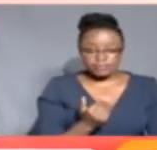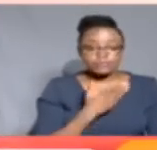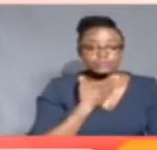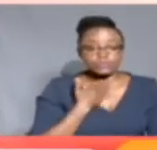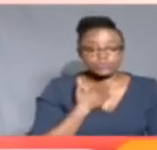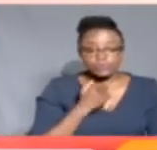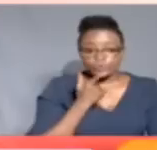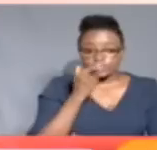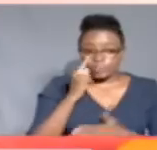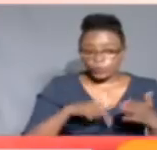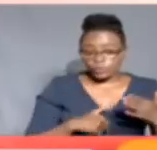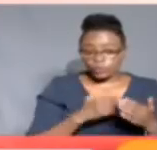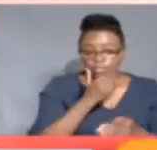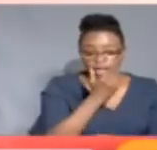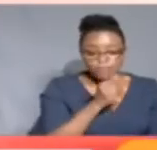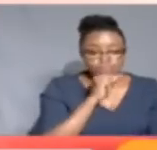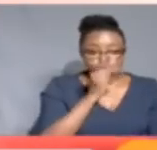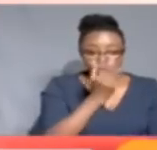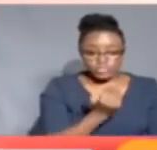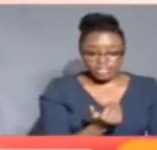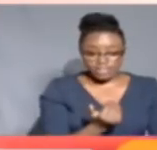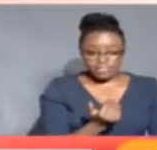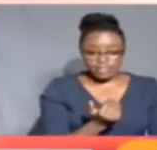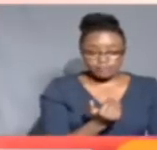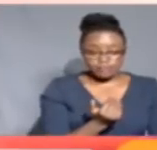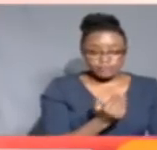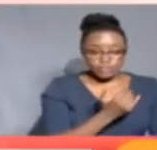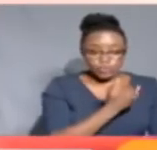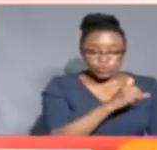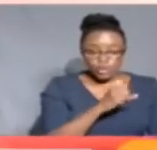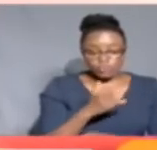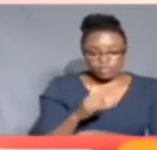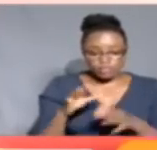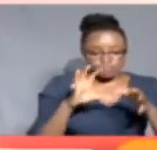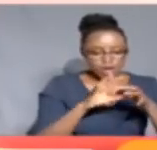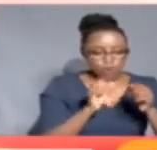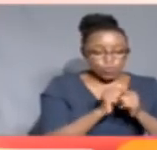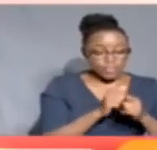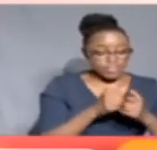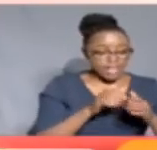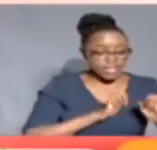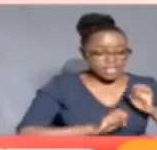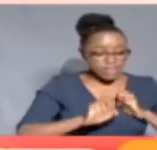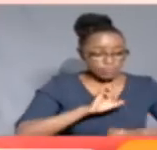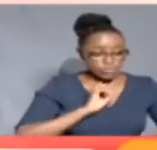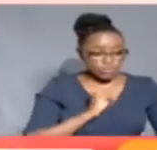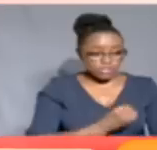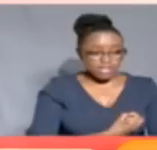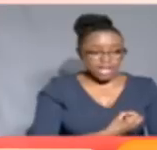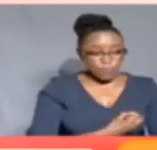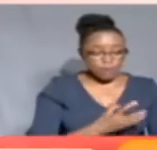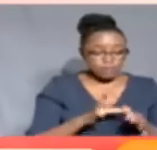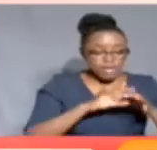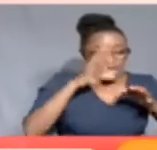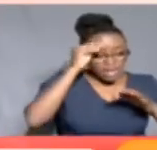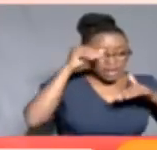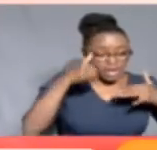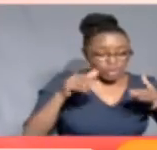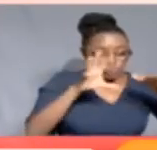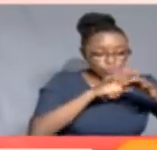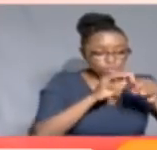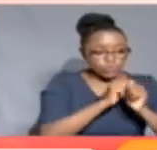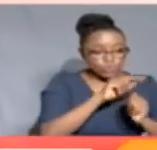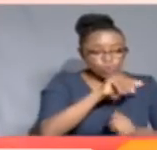to say, you know, to the boy child, let's be in touch with our emotions. Let's be in touch with learning how to relate with each